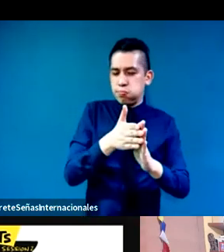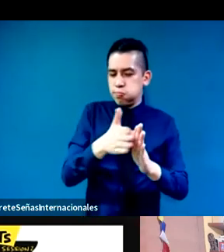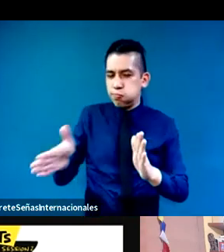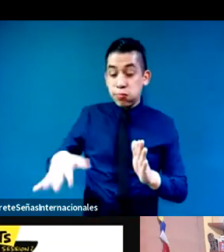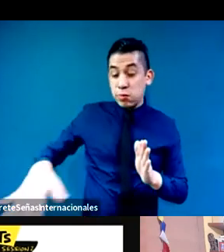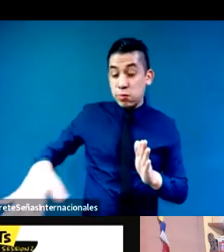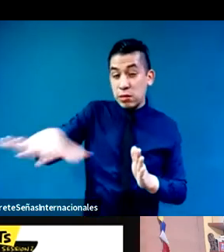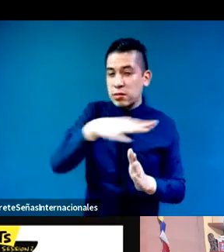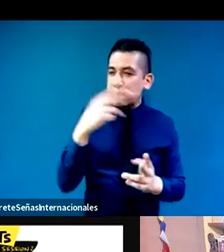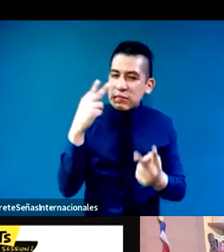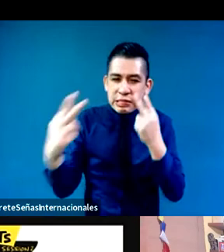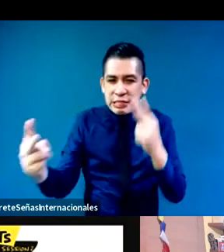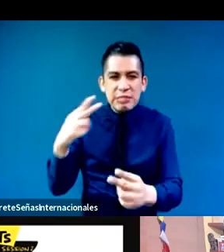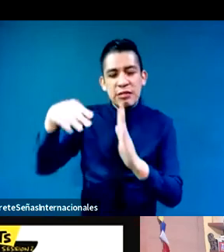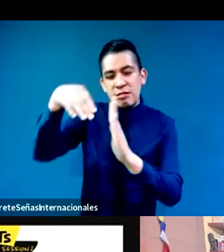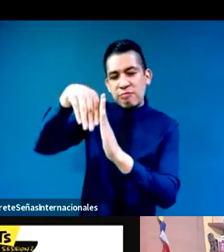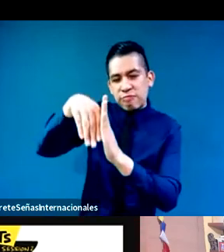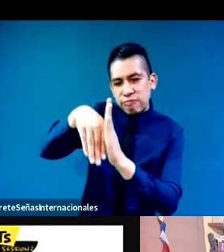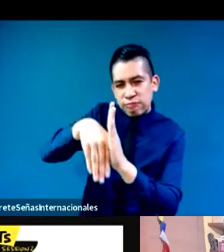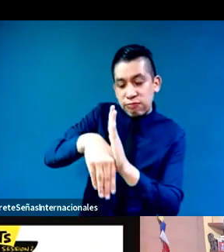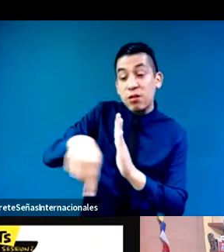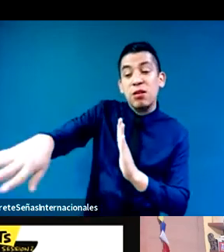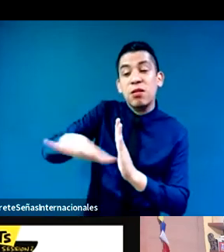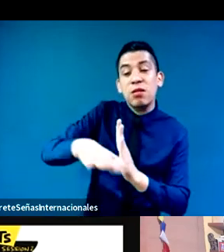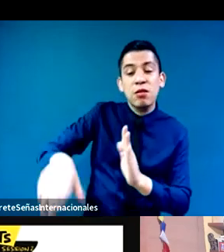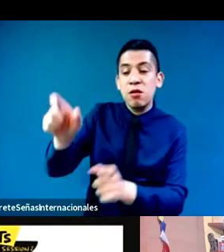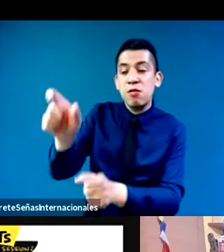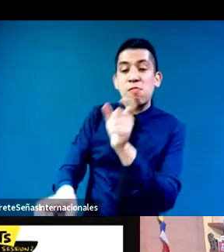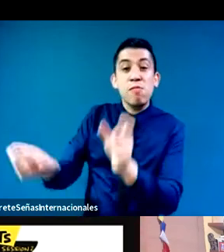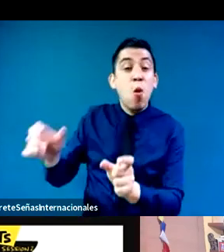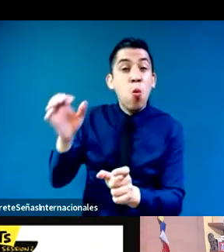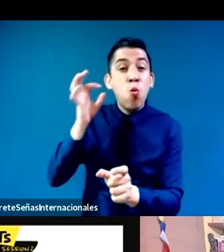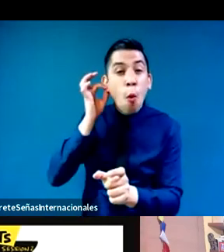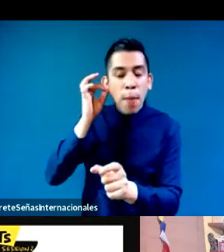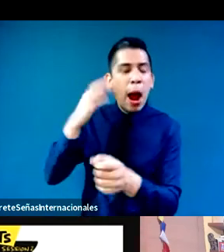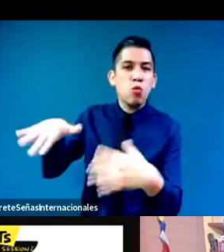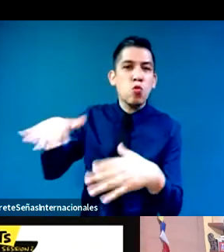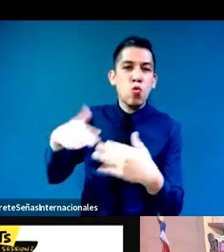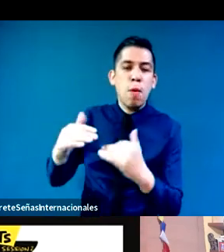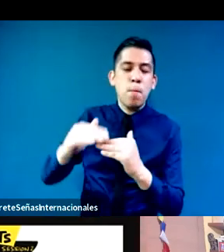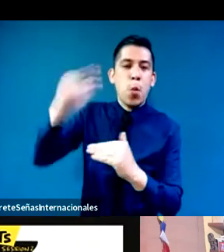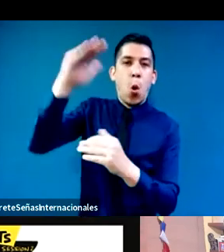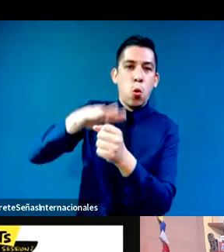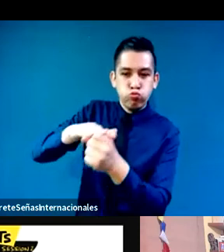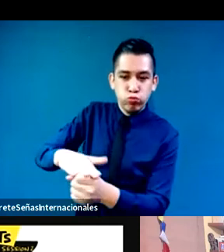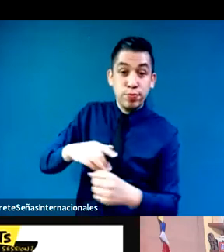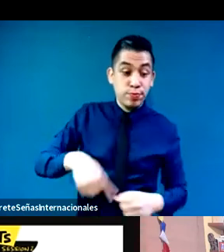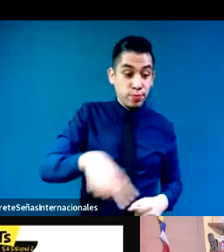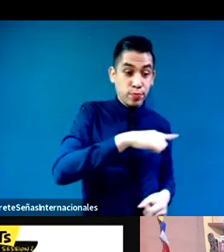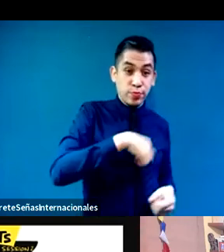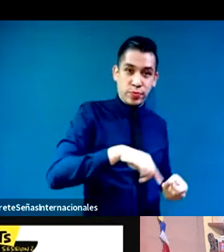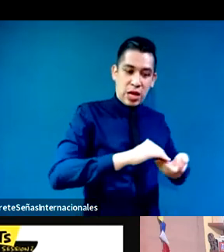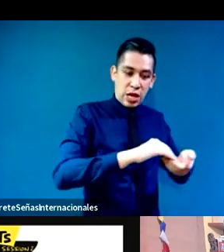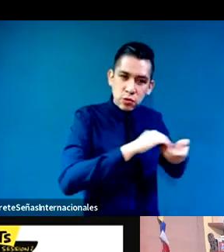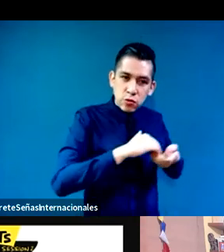since March 2020. We spoke to more than 6,000 women and analyzed sex and age